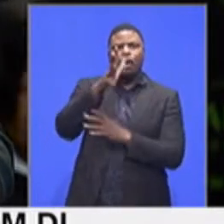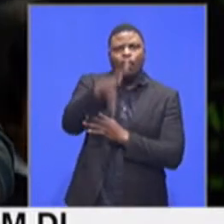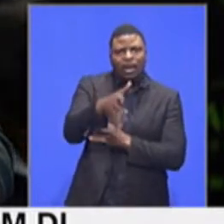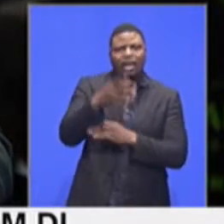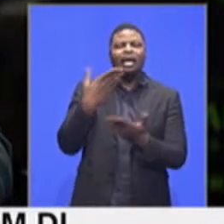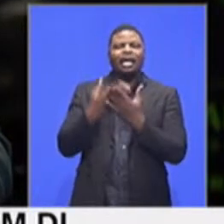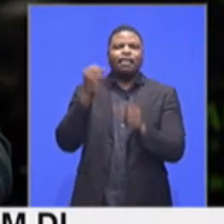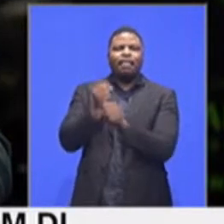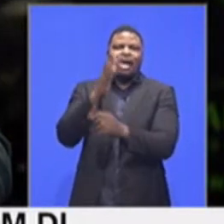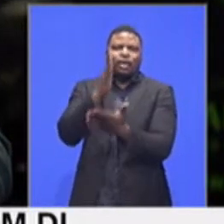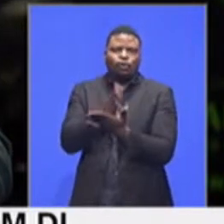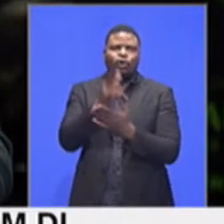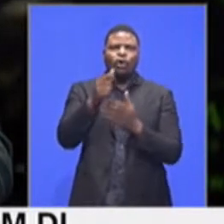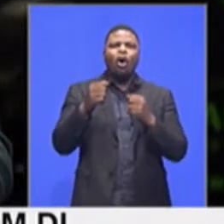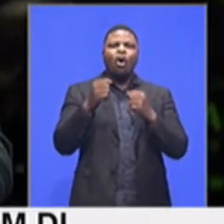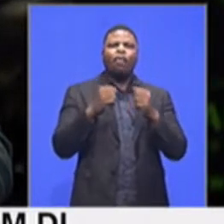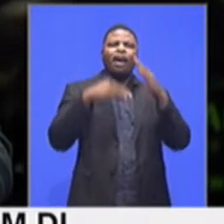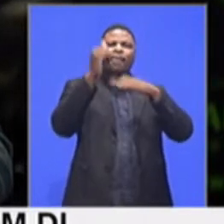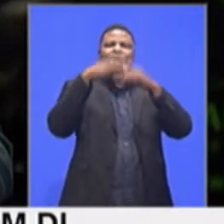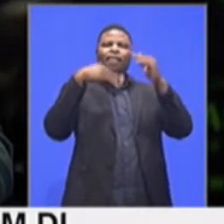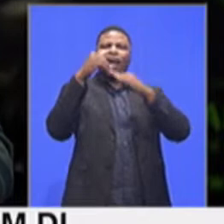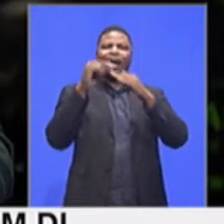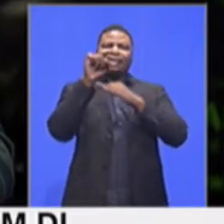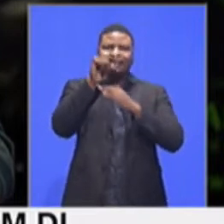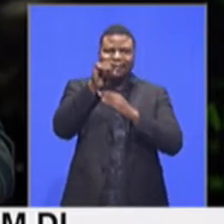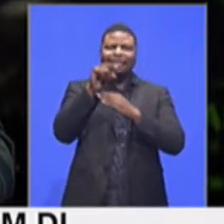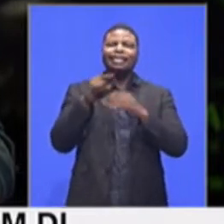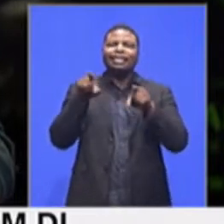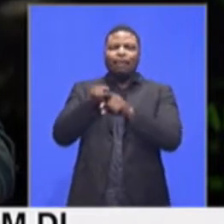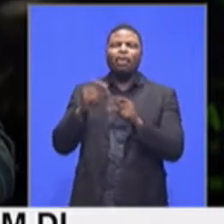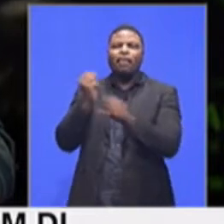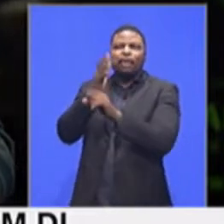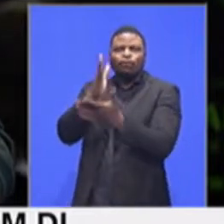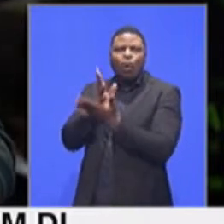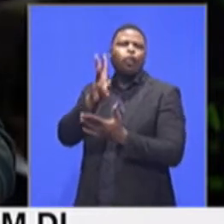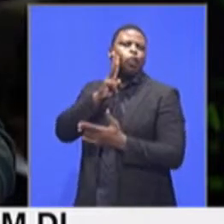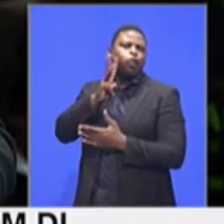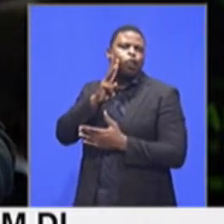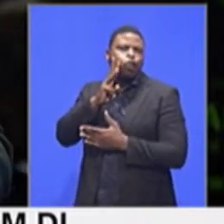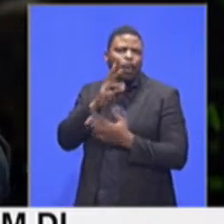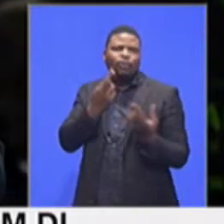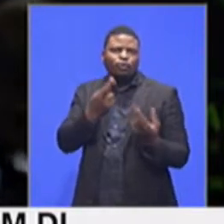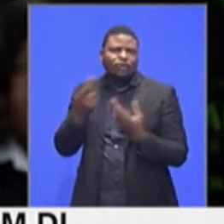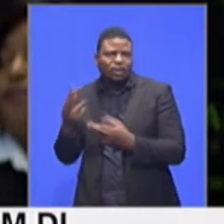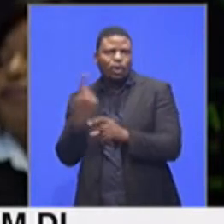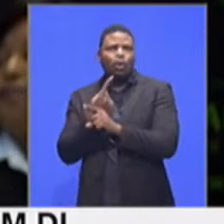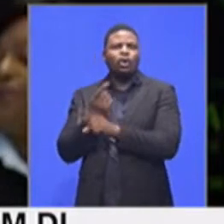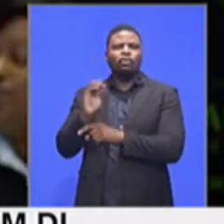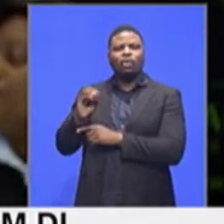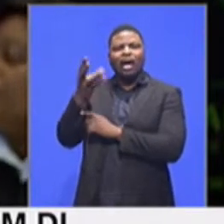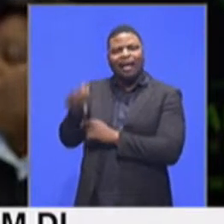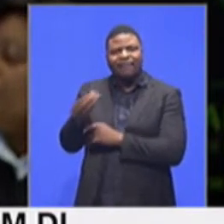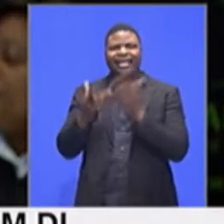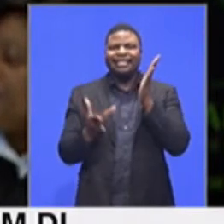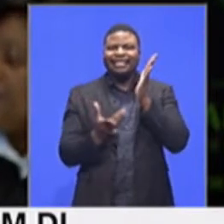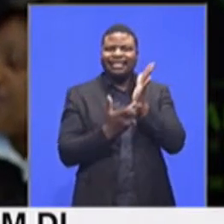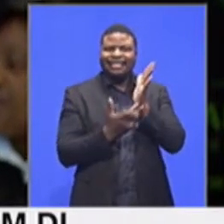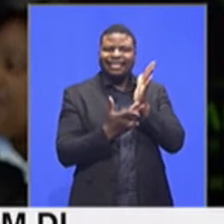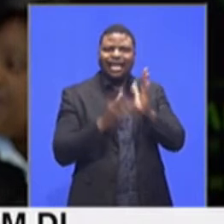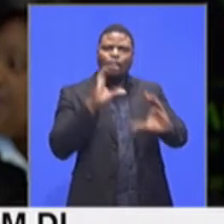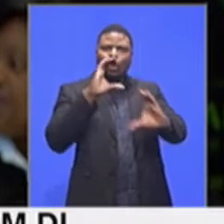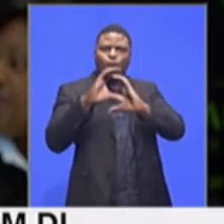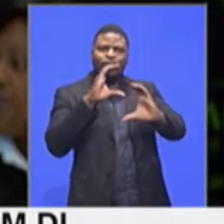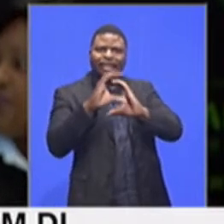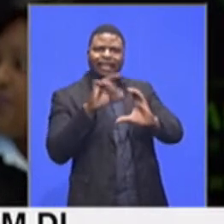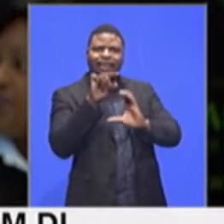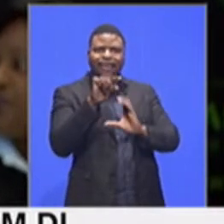for increased investment in water resources infrastructure. In digital communication, we will soon switch off